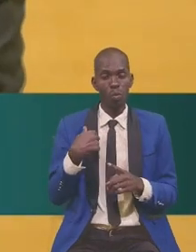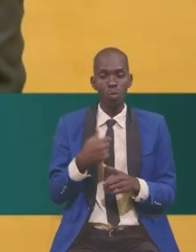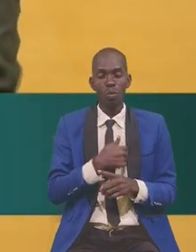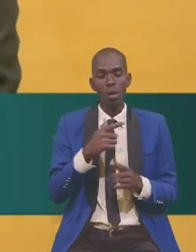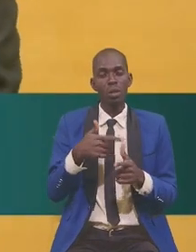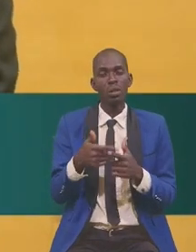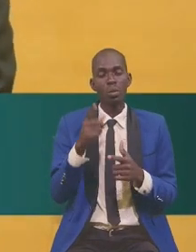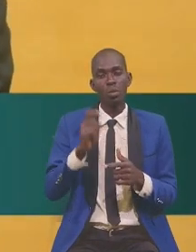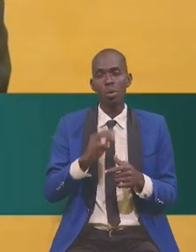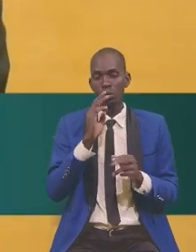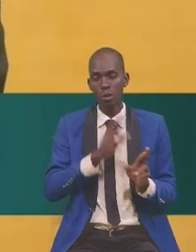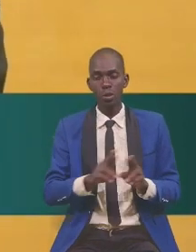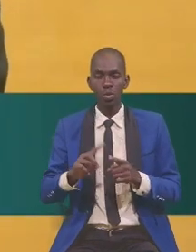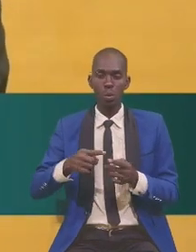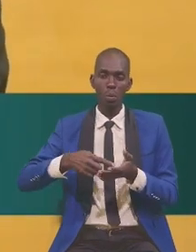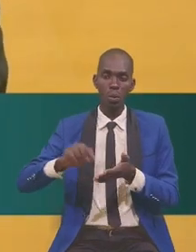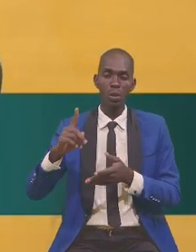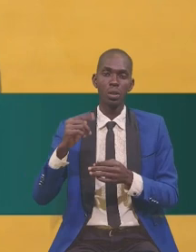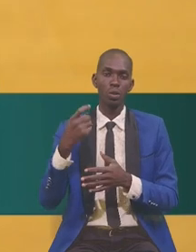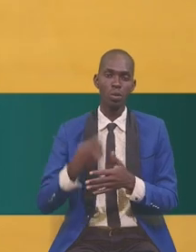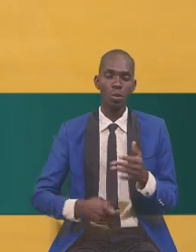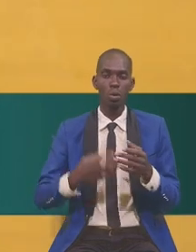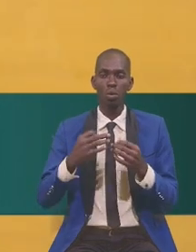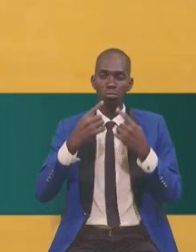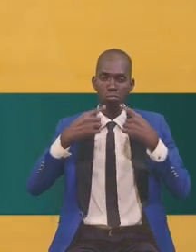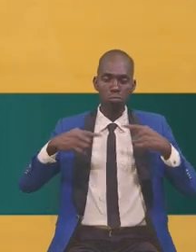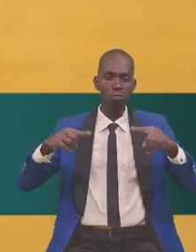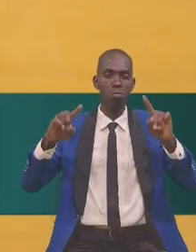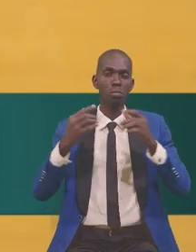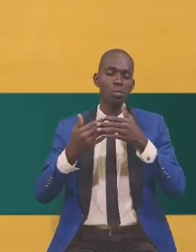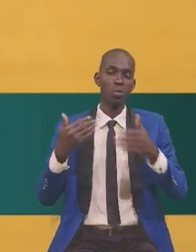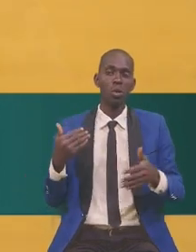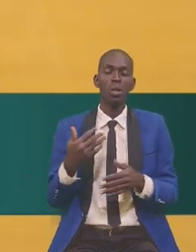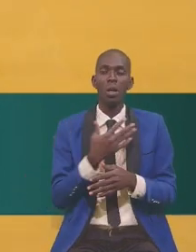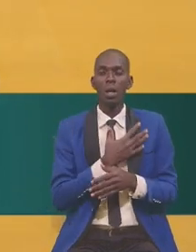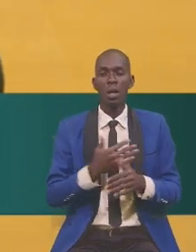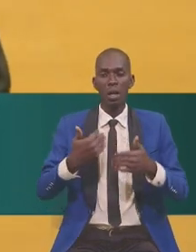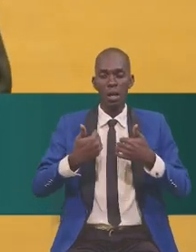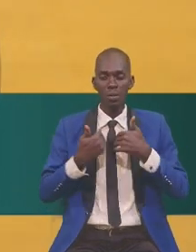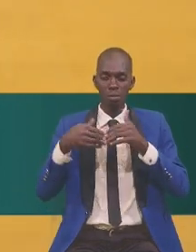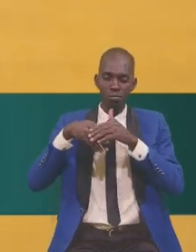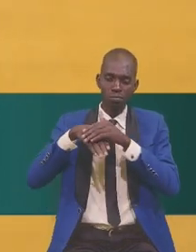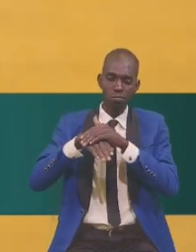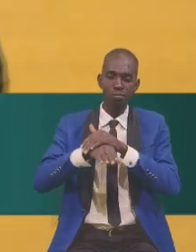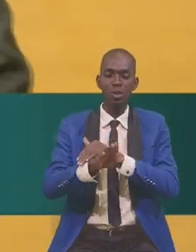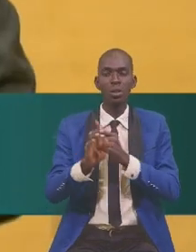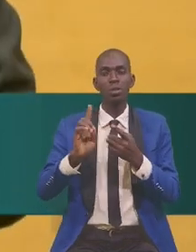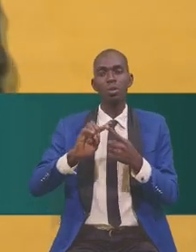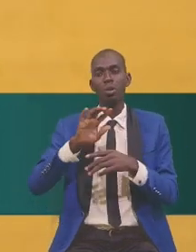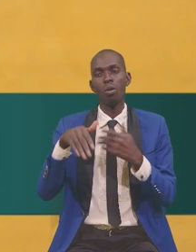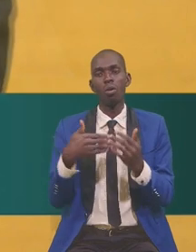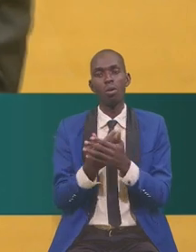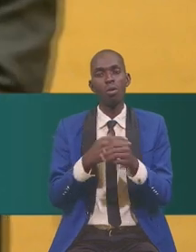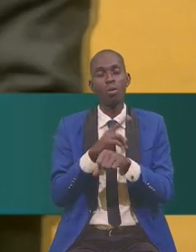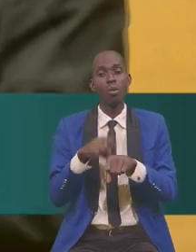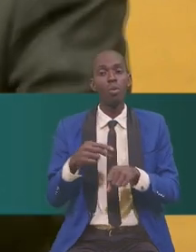of proclamation, and the price of having penetration in every nation. We're willing to